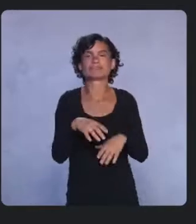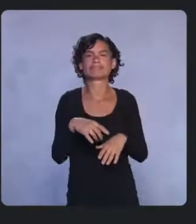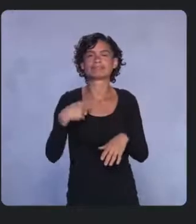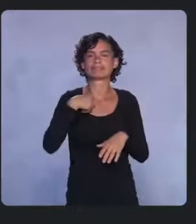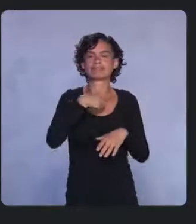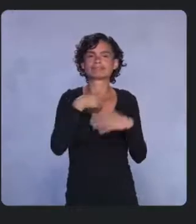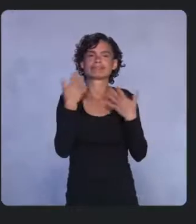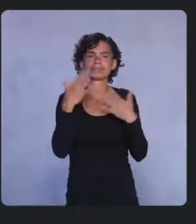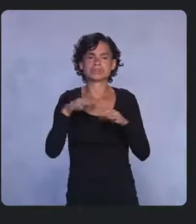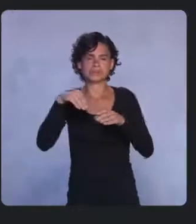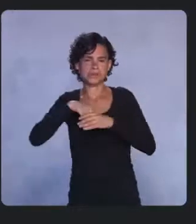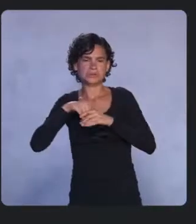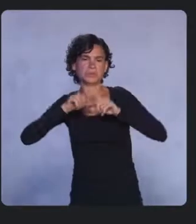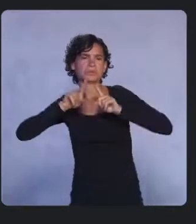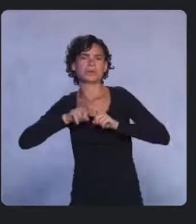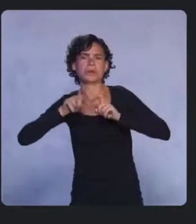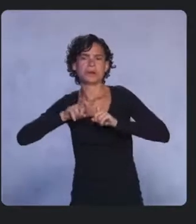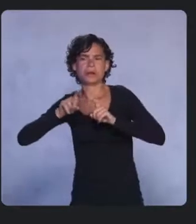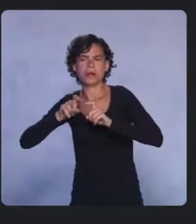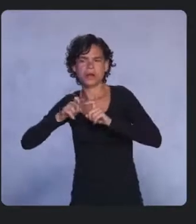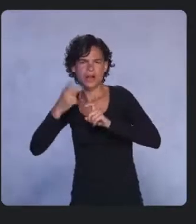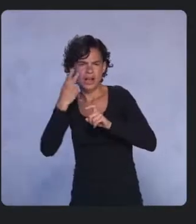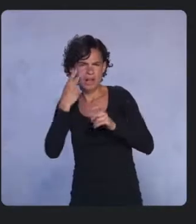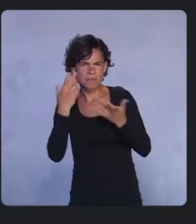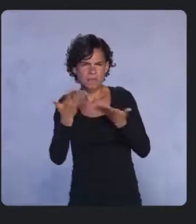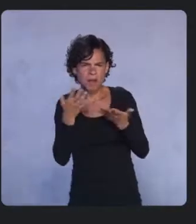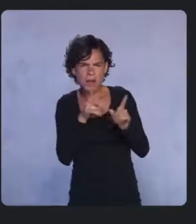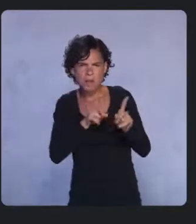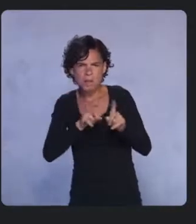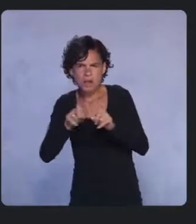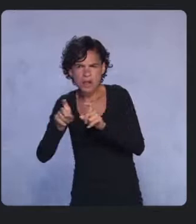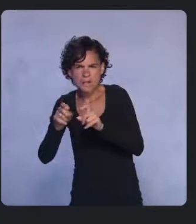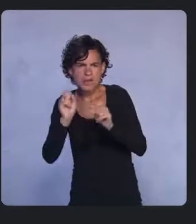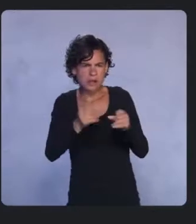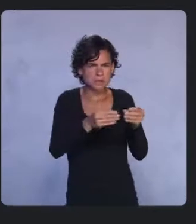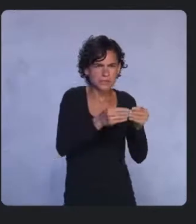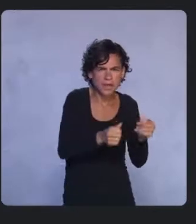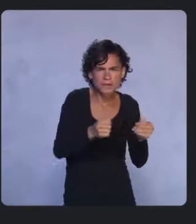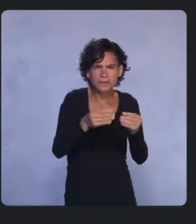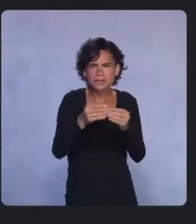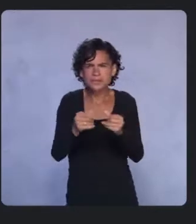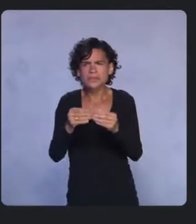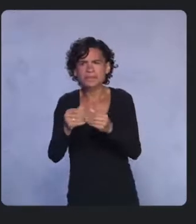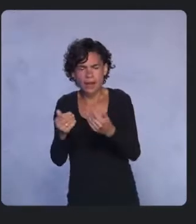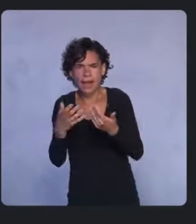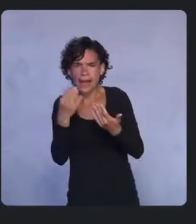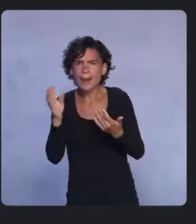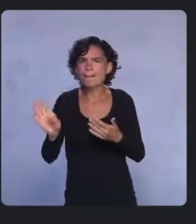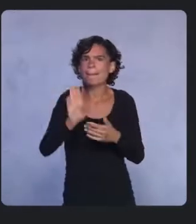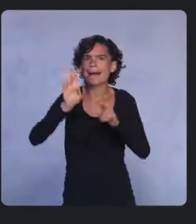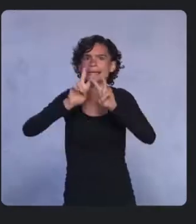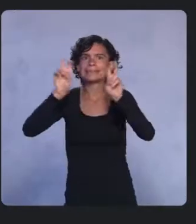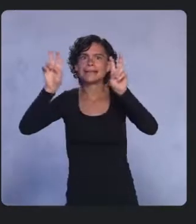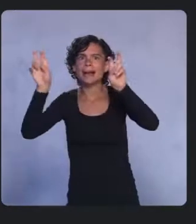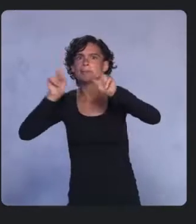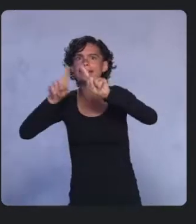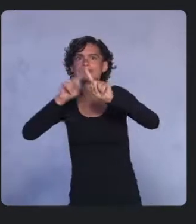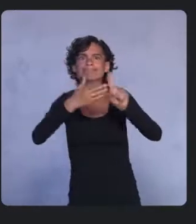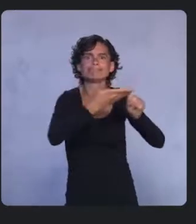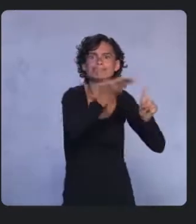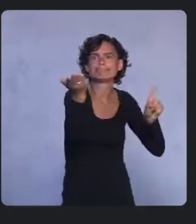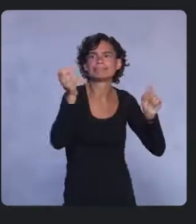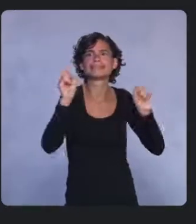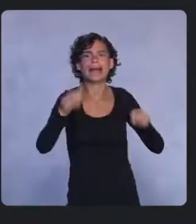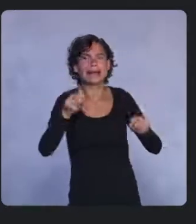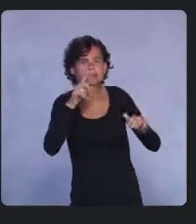already started some internal pilots to see the types of queries it might be able to solve and the billions of topics it might help you explore.